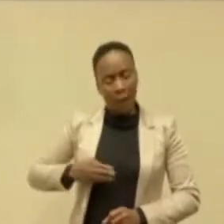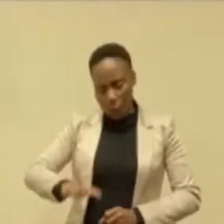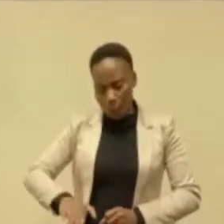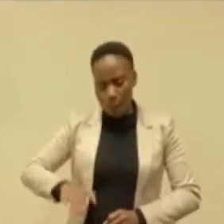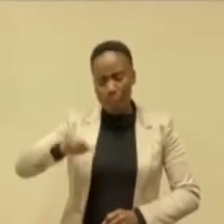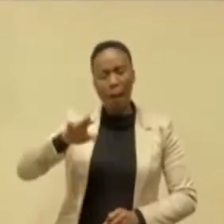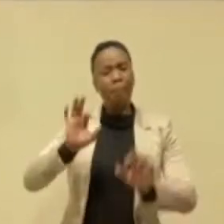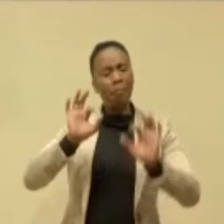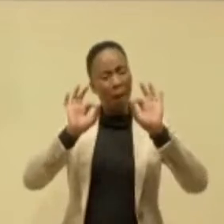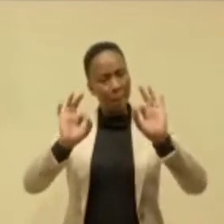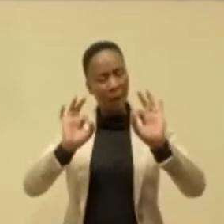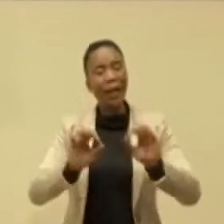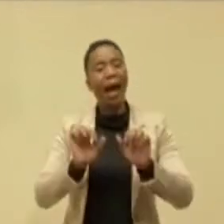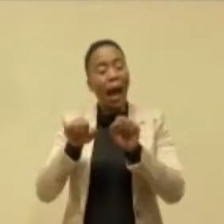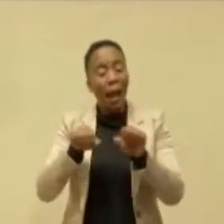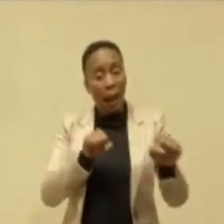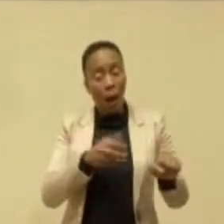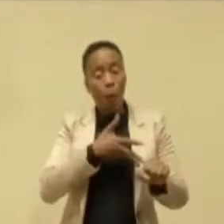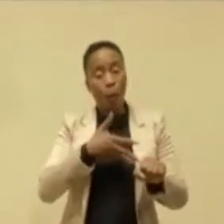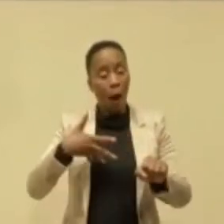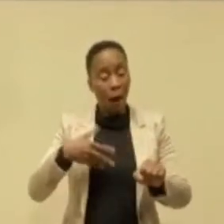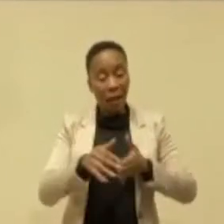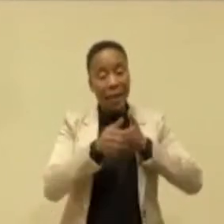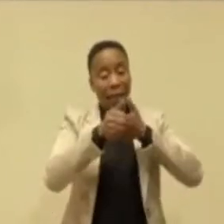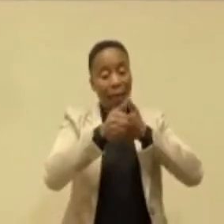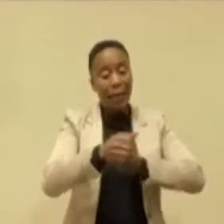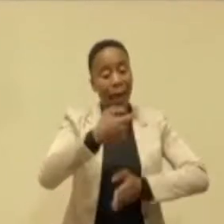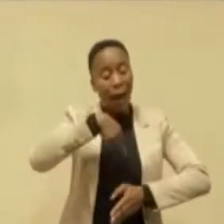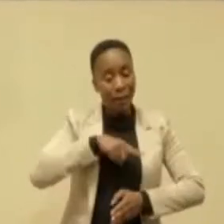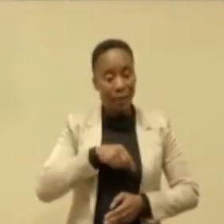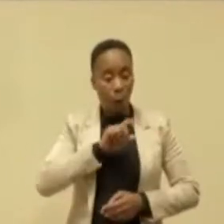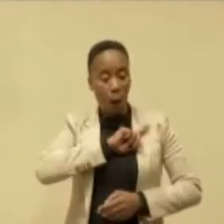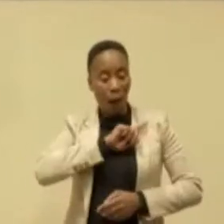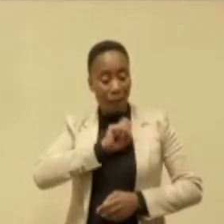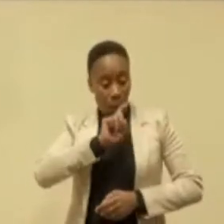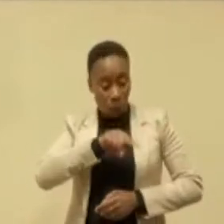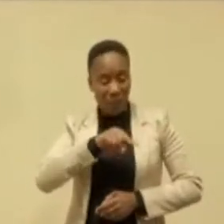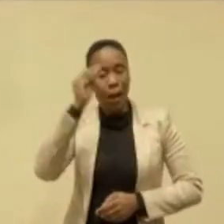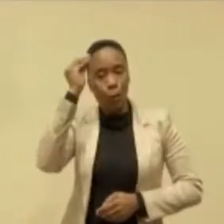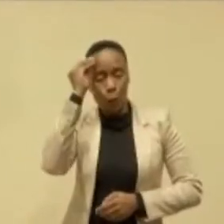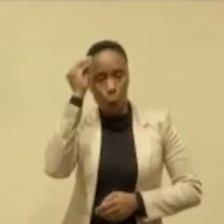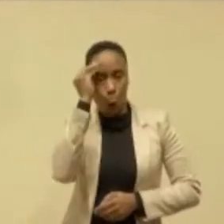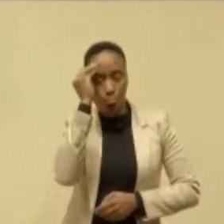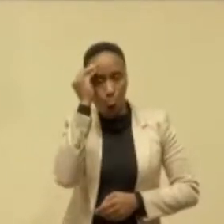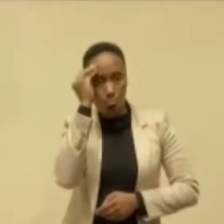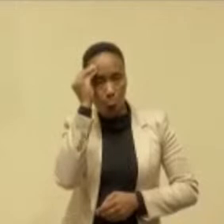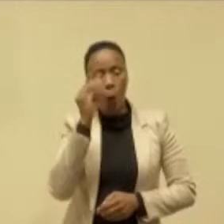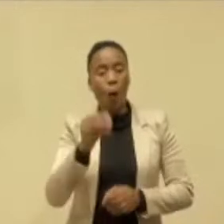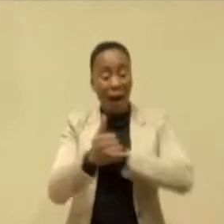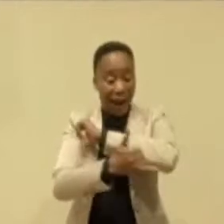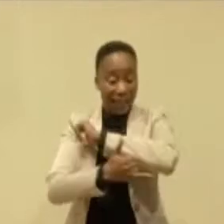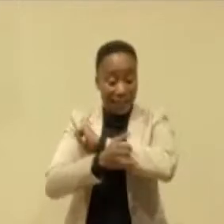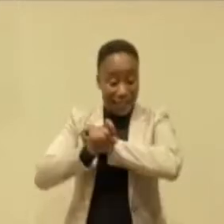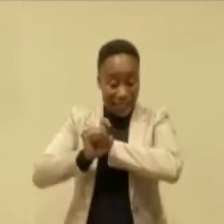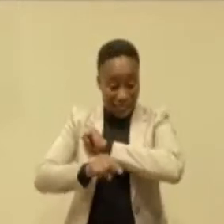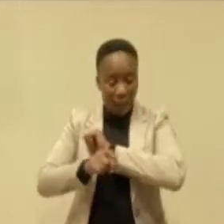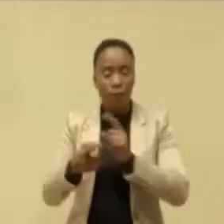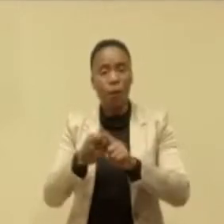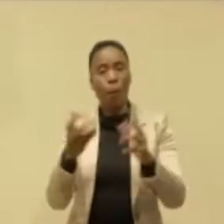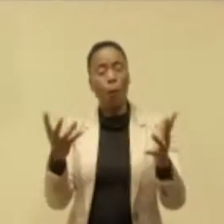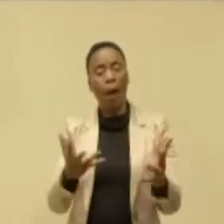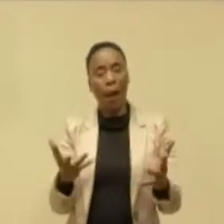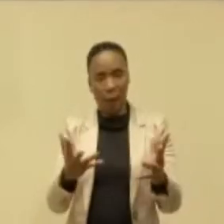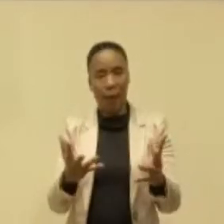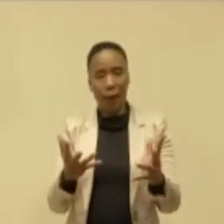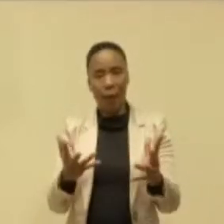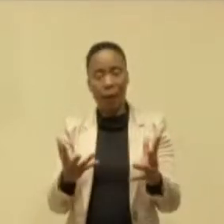led me by them they know where this country comes from and what does it mean